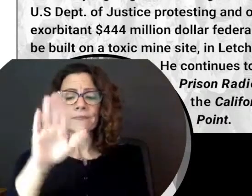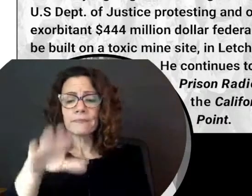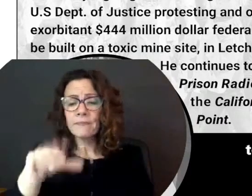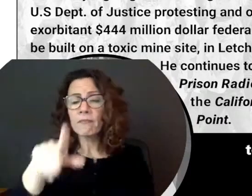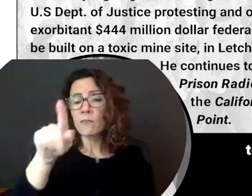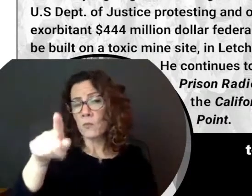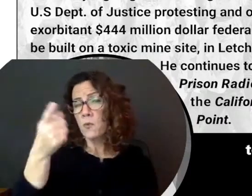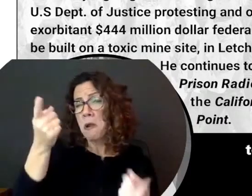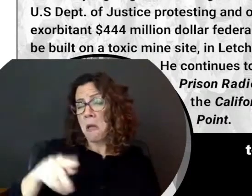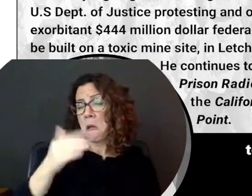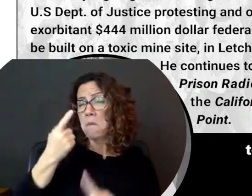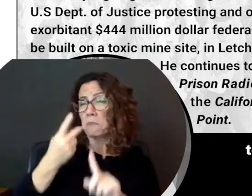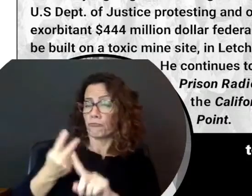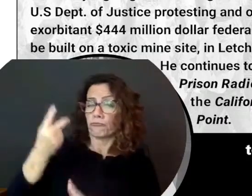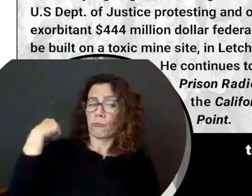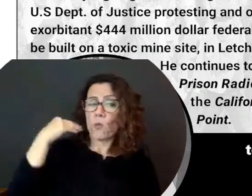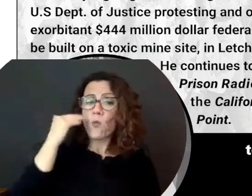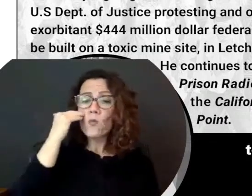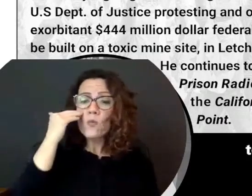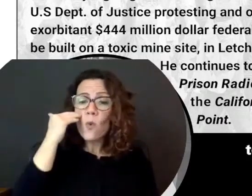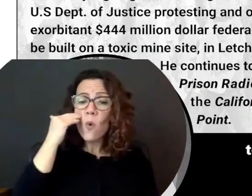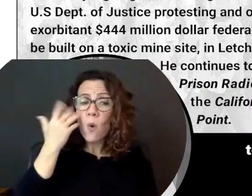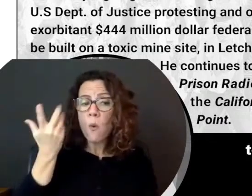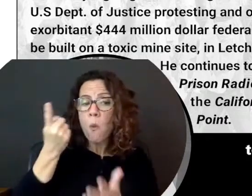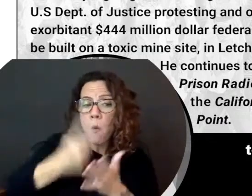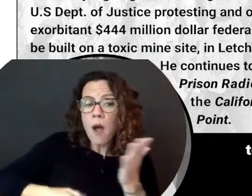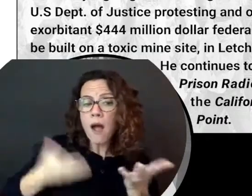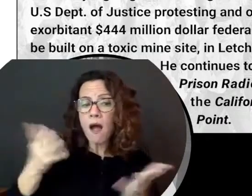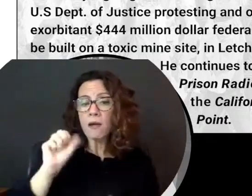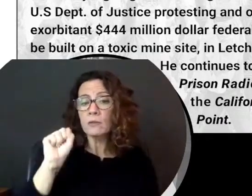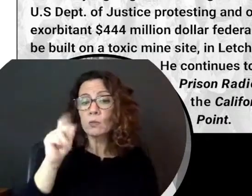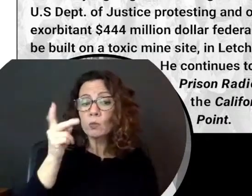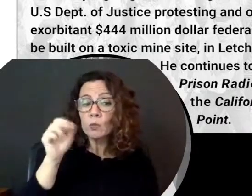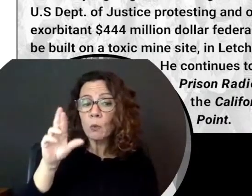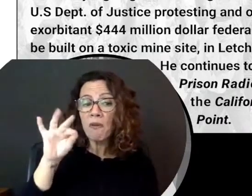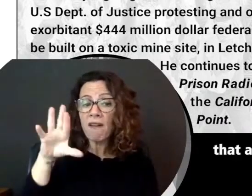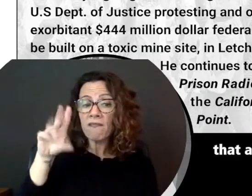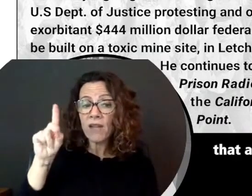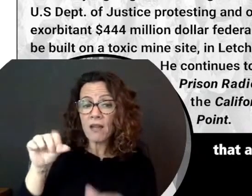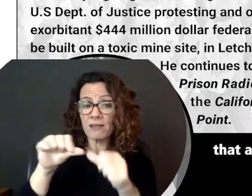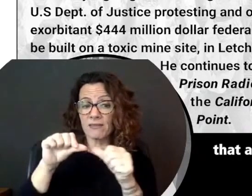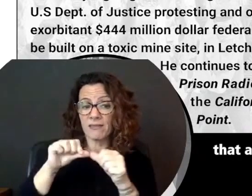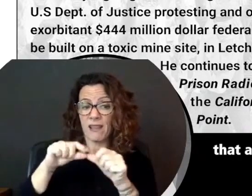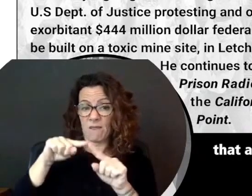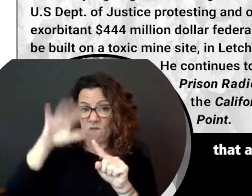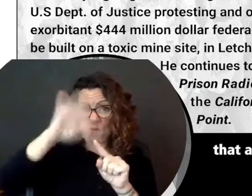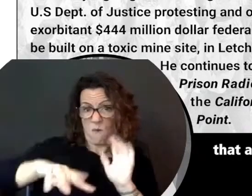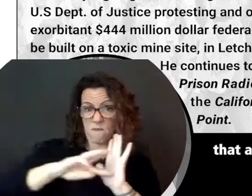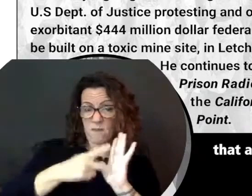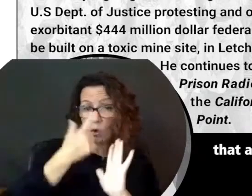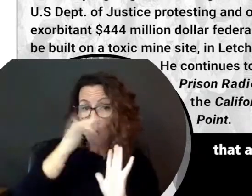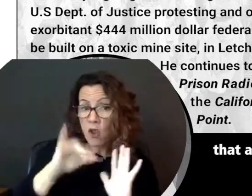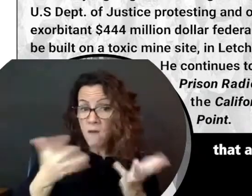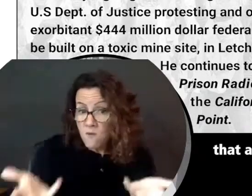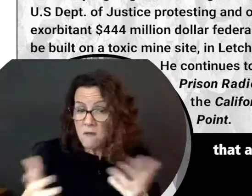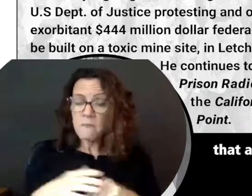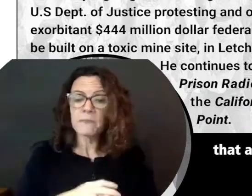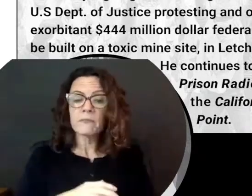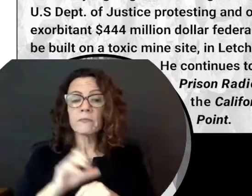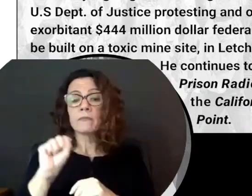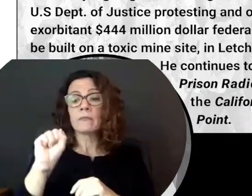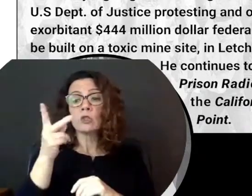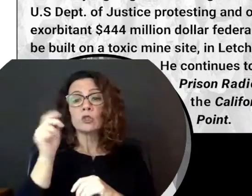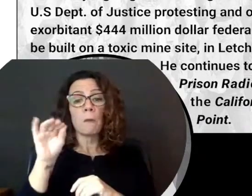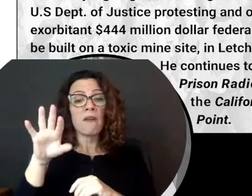government to clean up areas that have been polluted with dangerous substances, but that allows the government to demand money in the court of